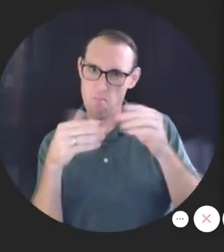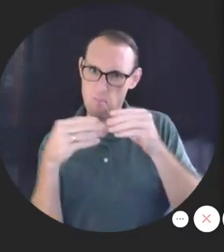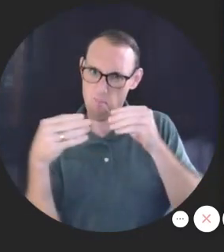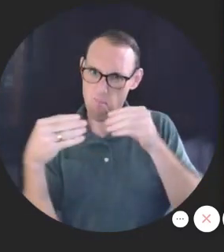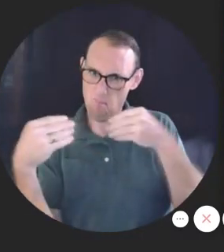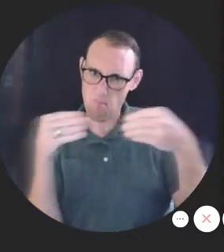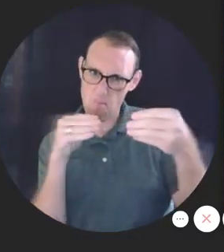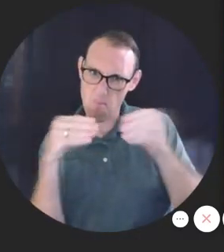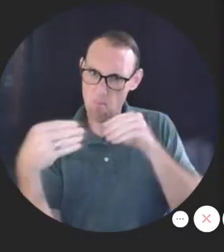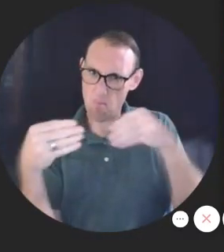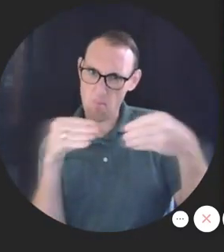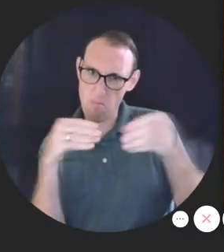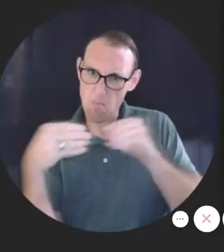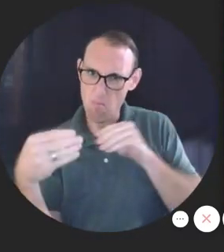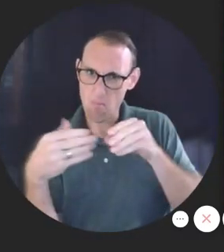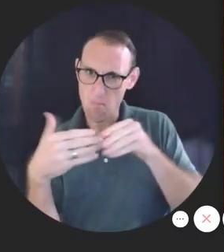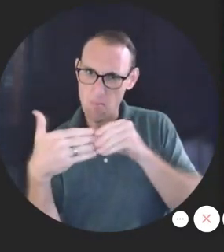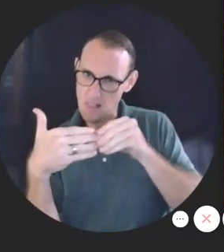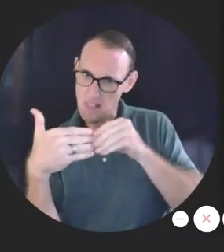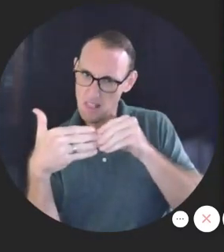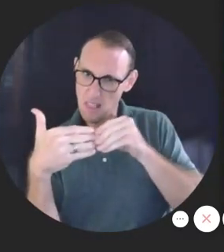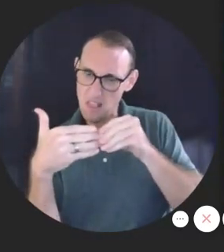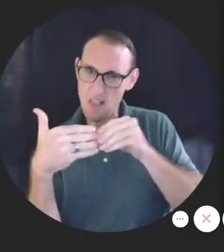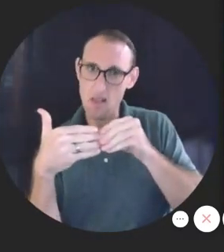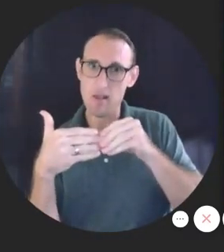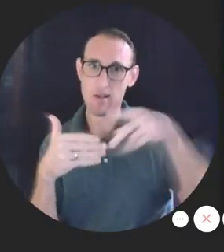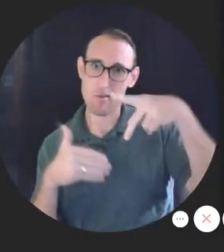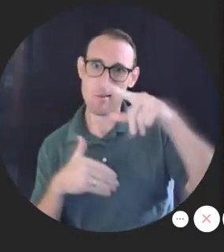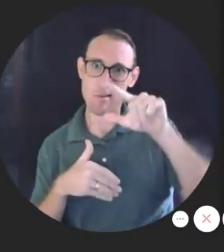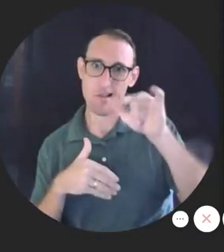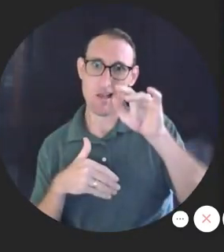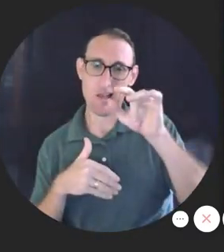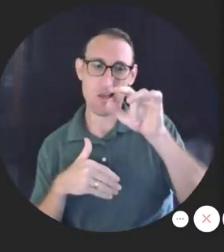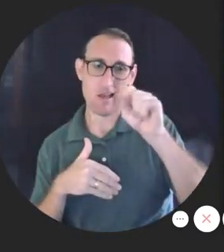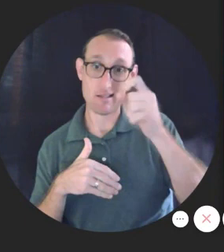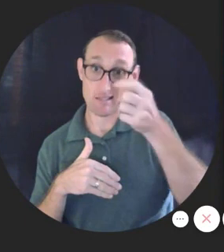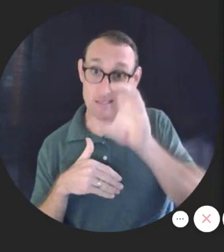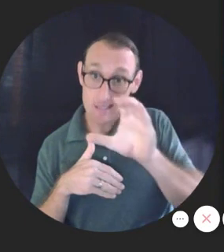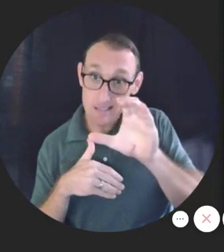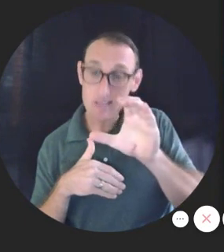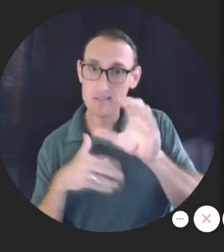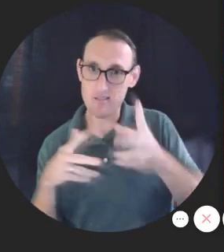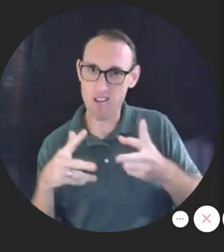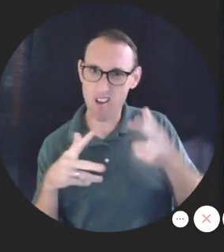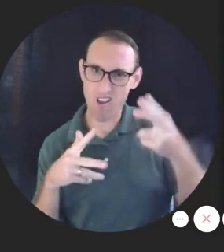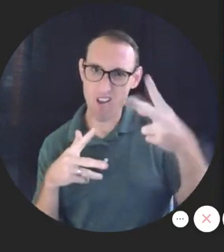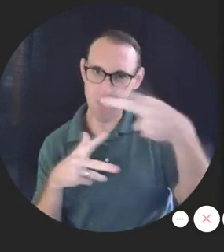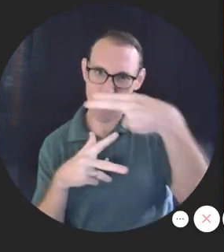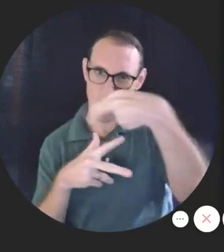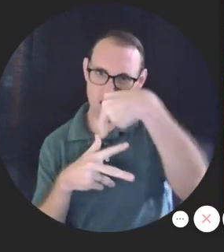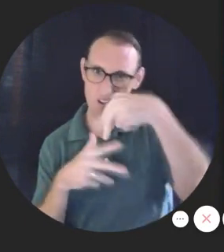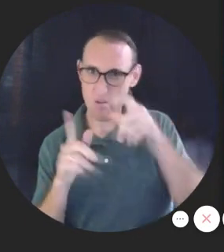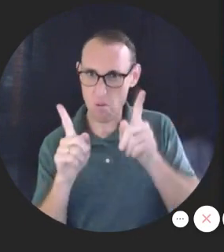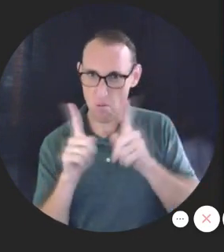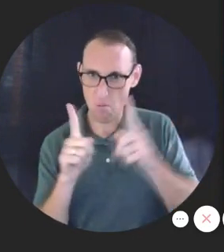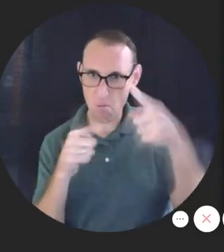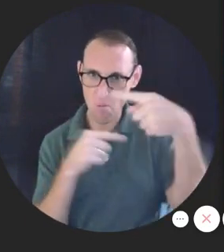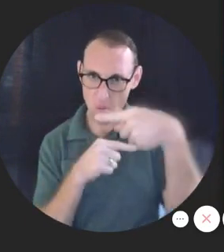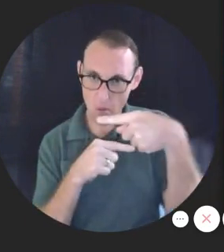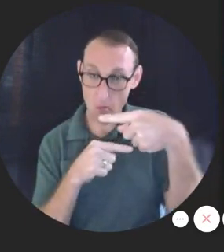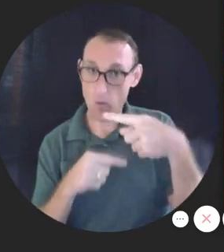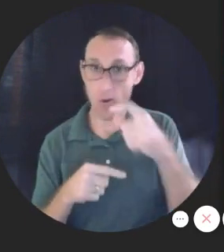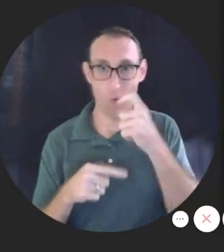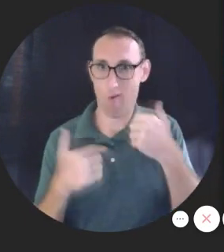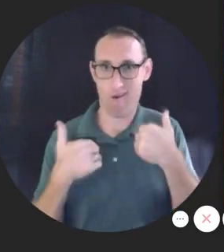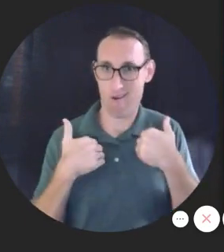wrap, cut it into a small square. I don't have a piece of glass in a convex shape,